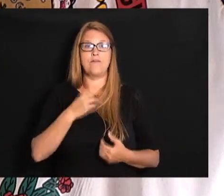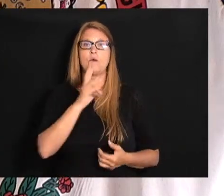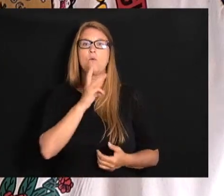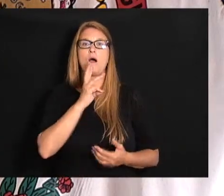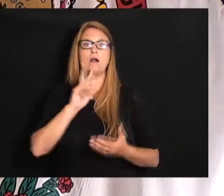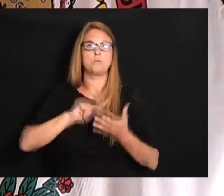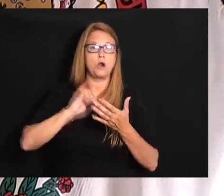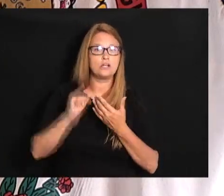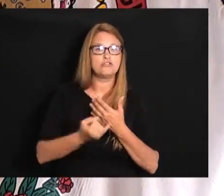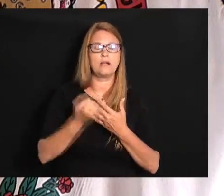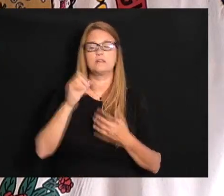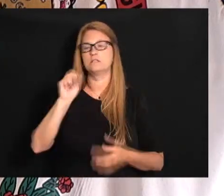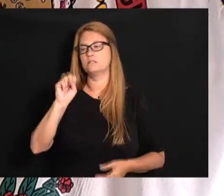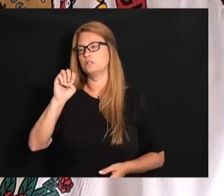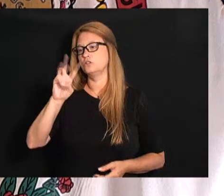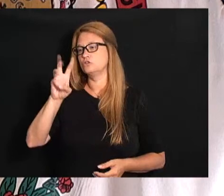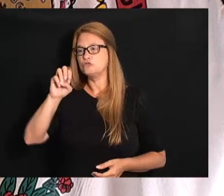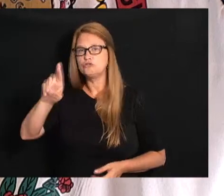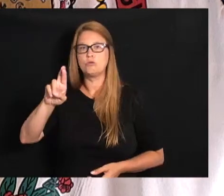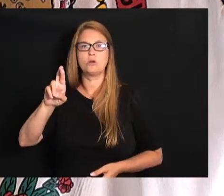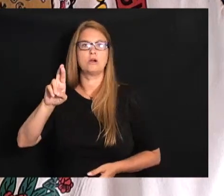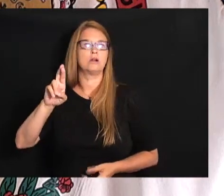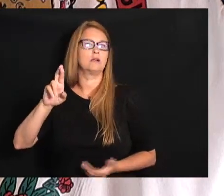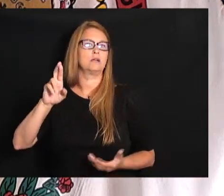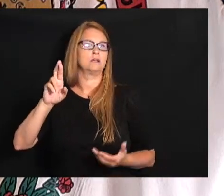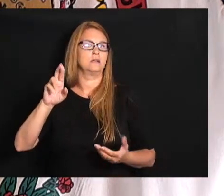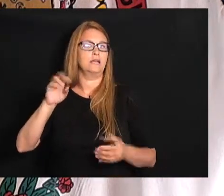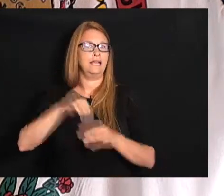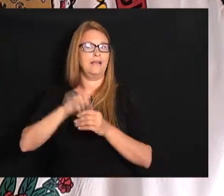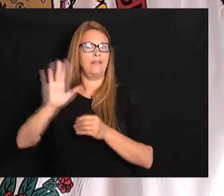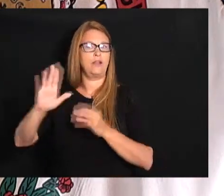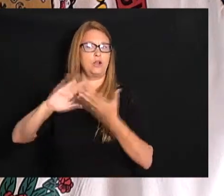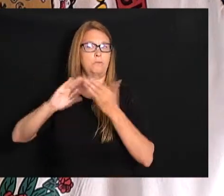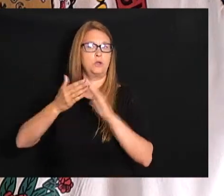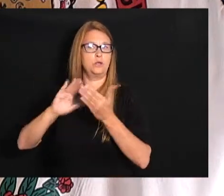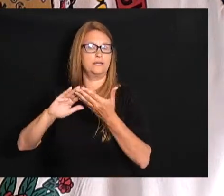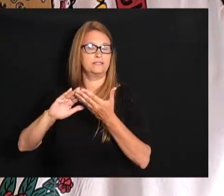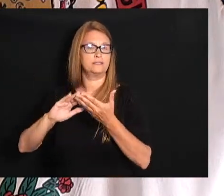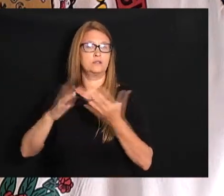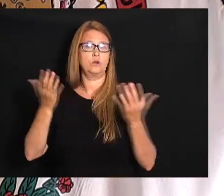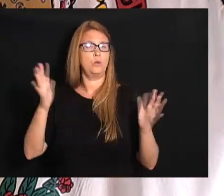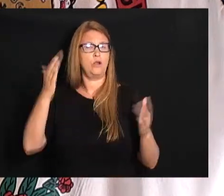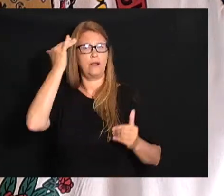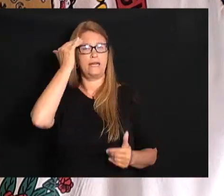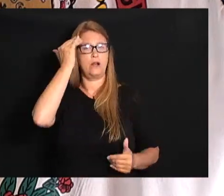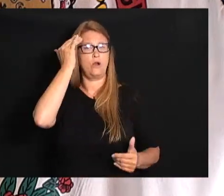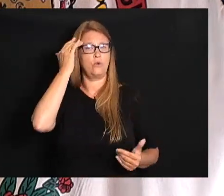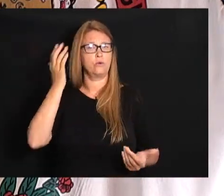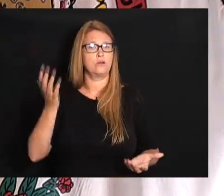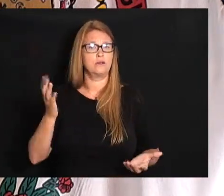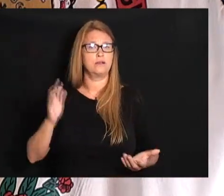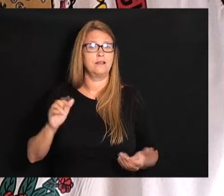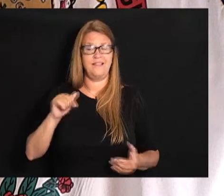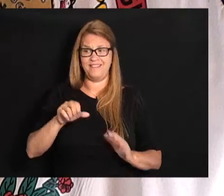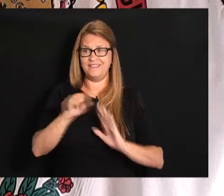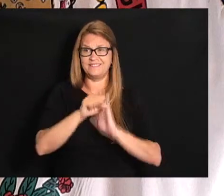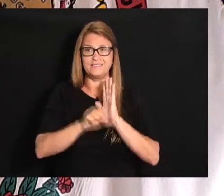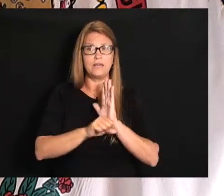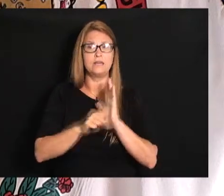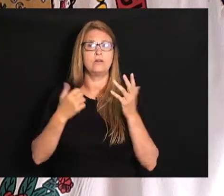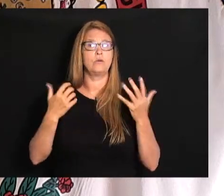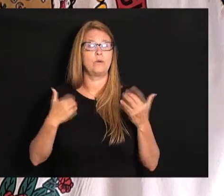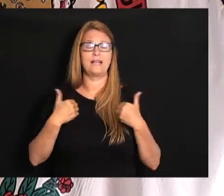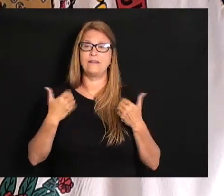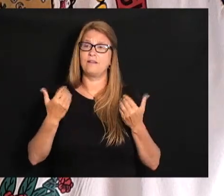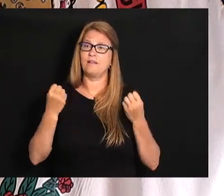a sewage project done in their communities. And we know all across this state, we still